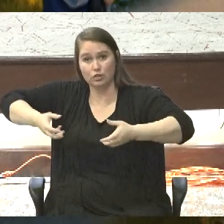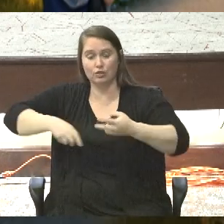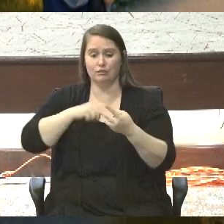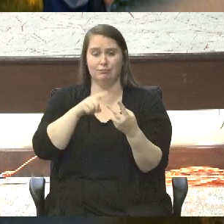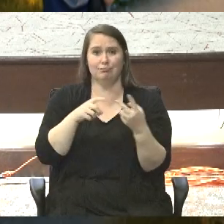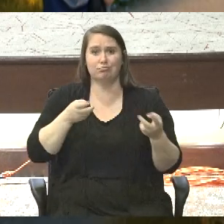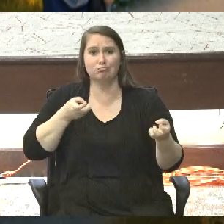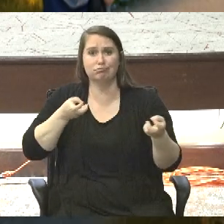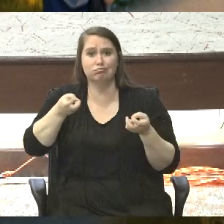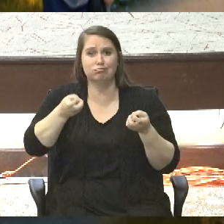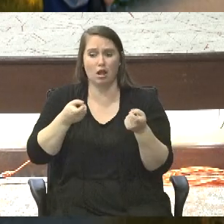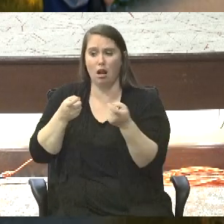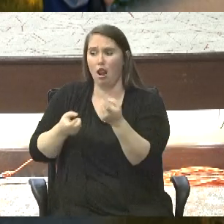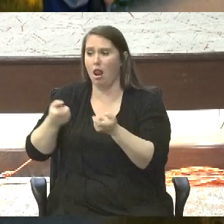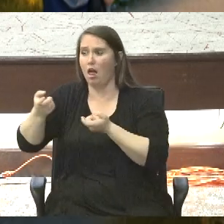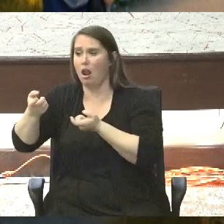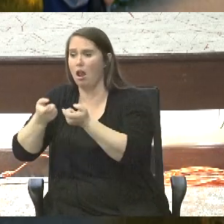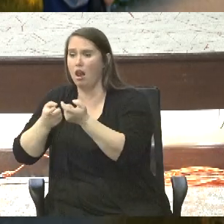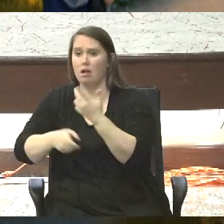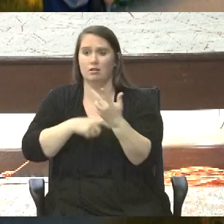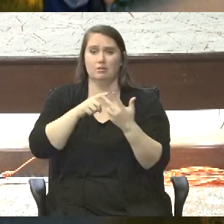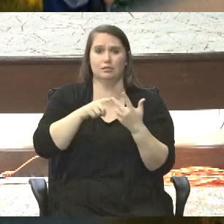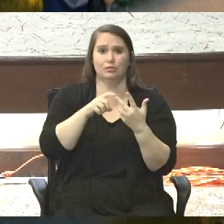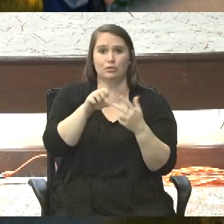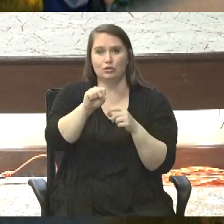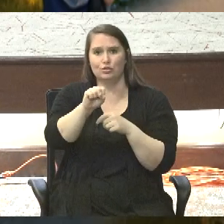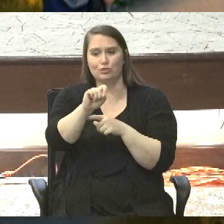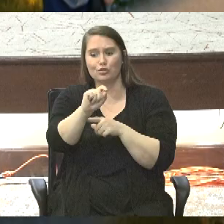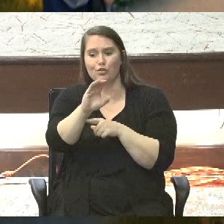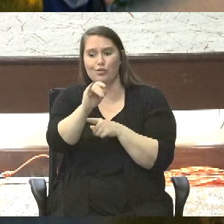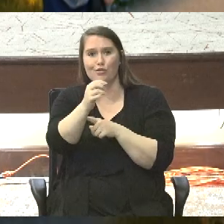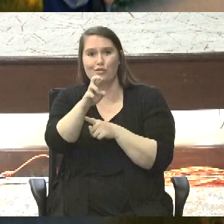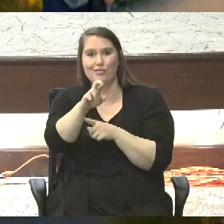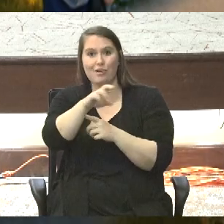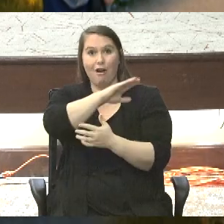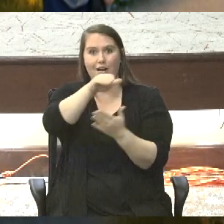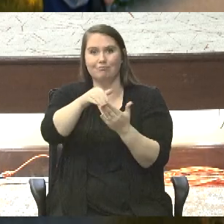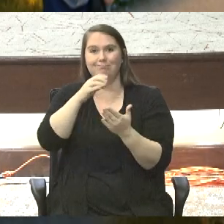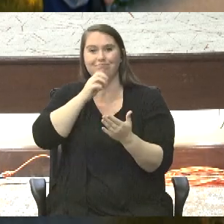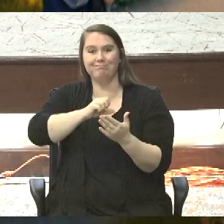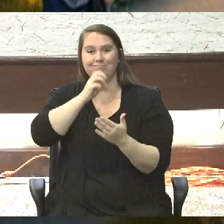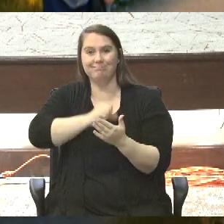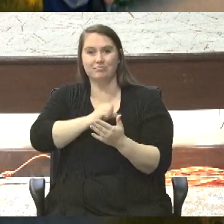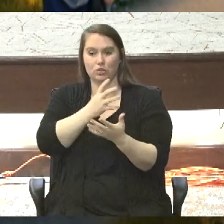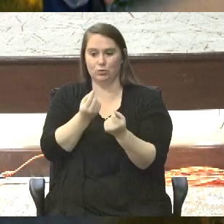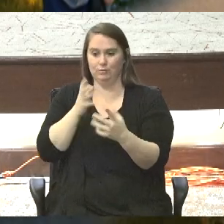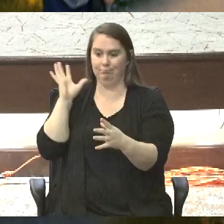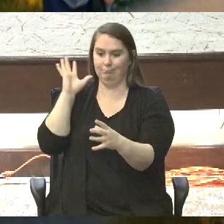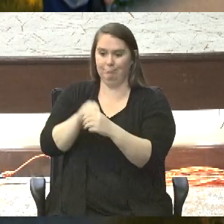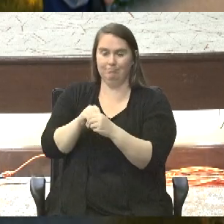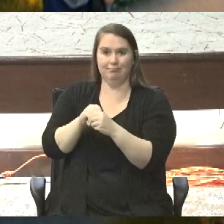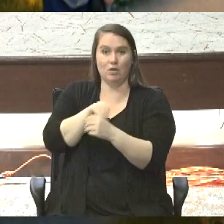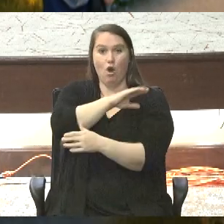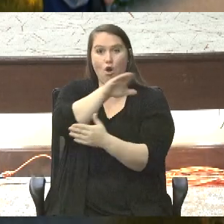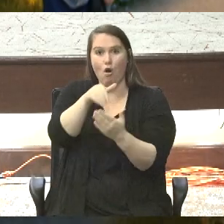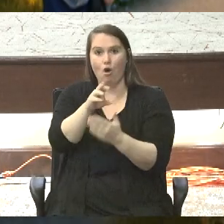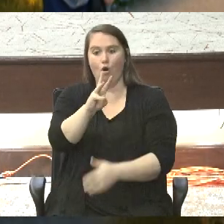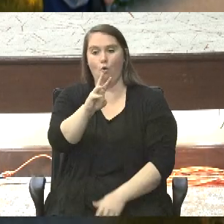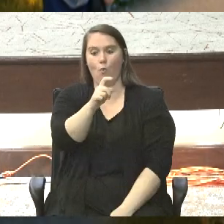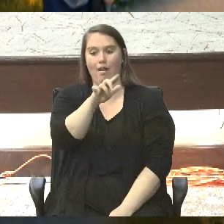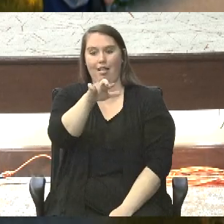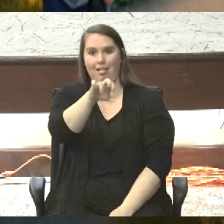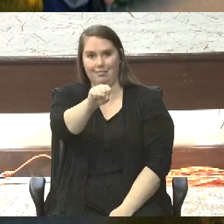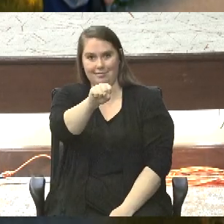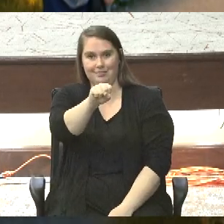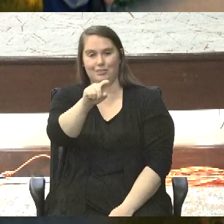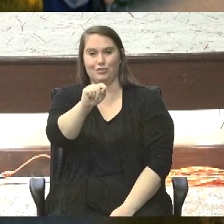on rollerblades, whether you're on a scooter, all ages, a very introductory type of all-wheels track. And so